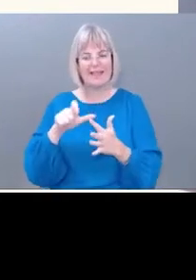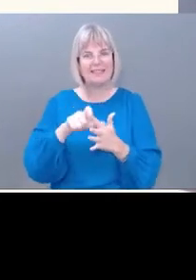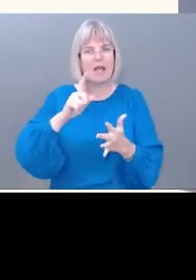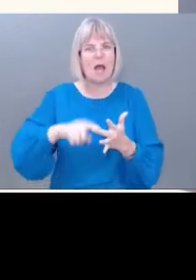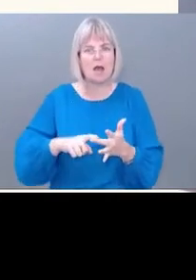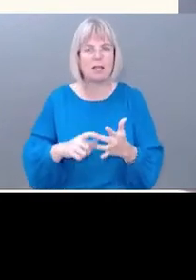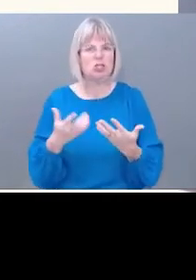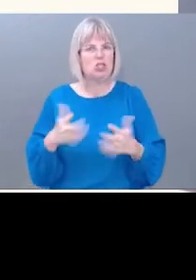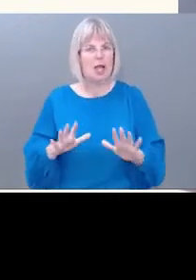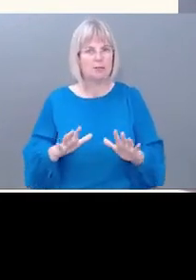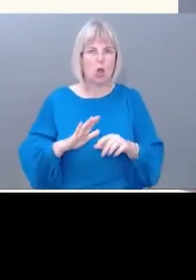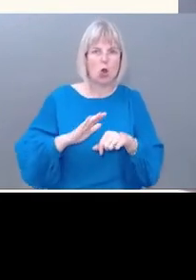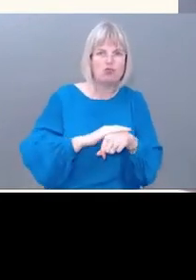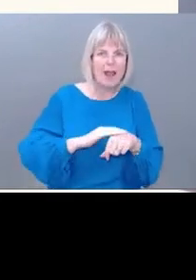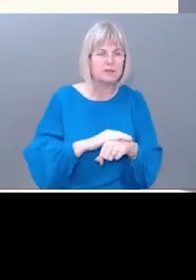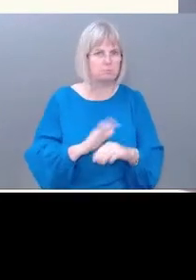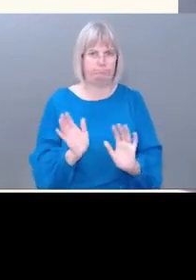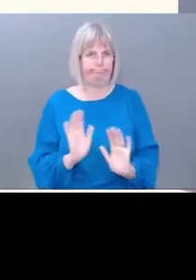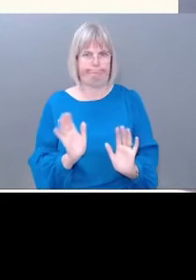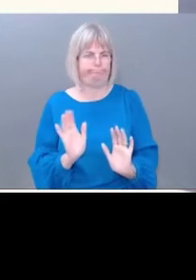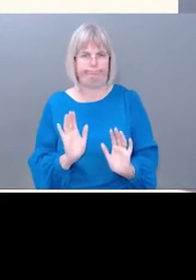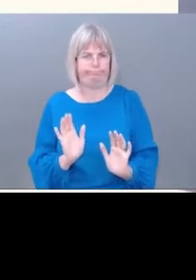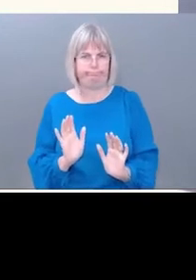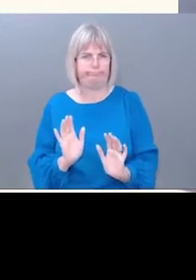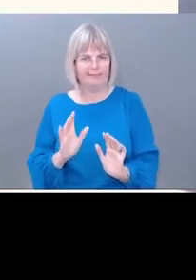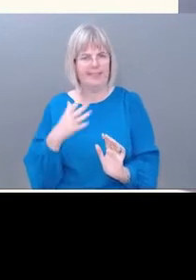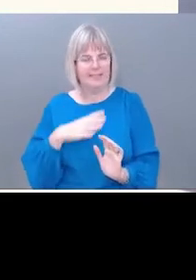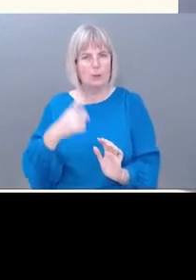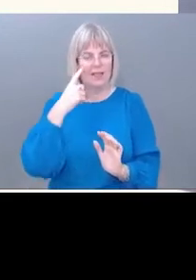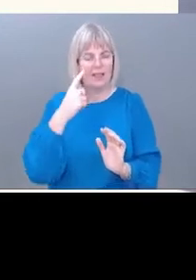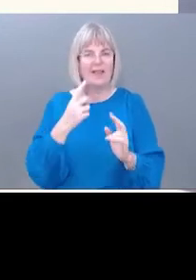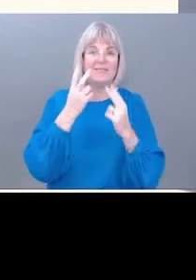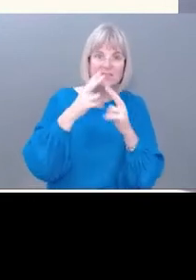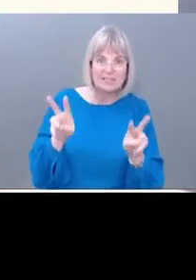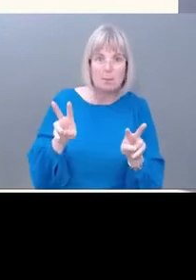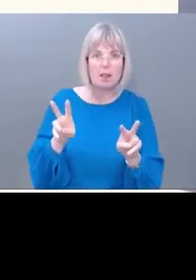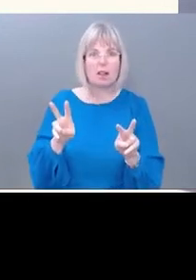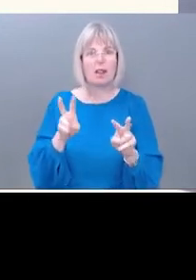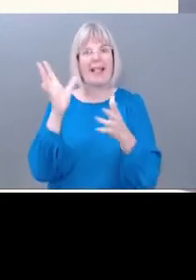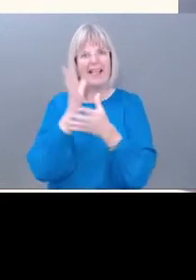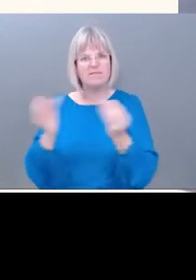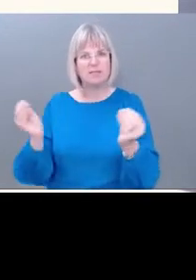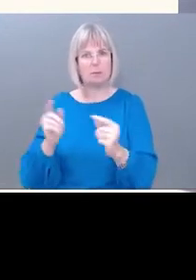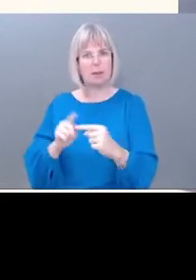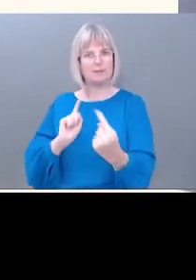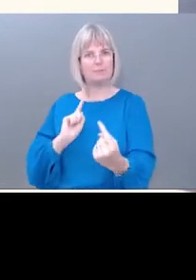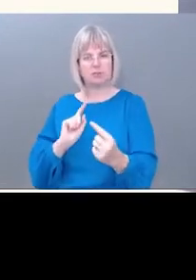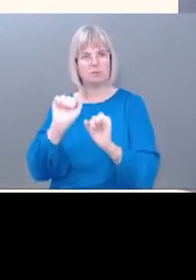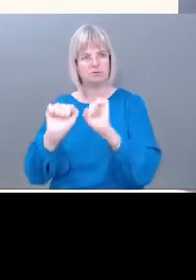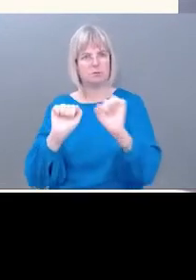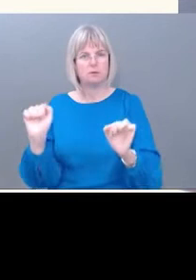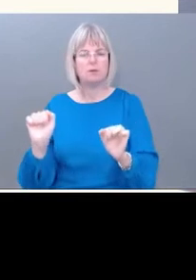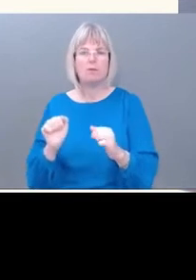really key that we think about both visible and invisible differences as well, and think about intersectionality